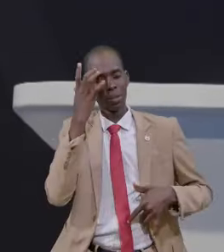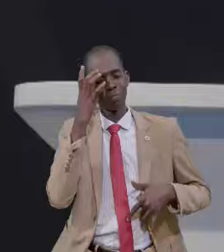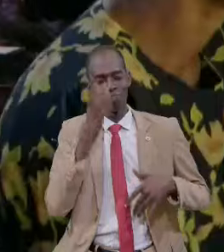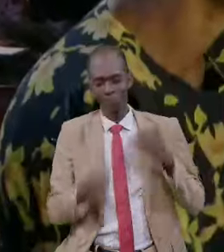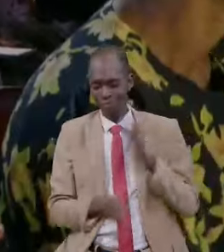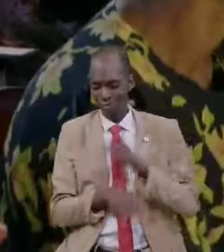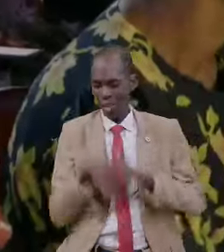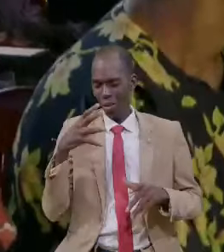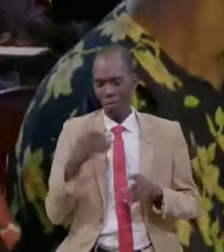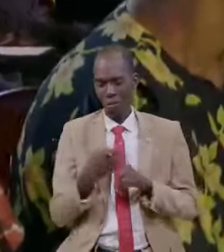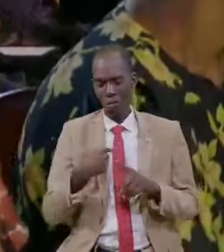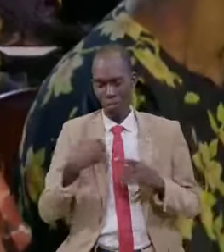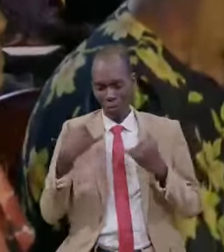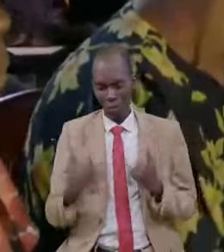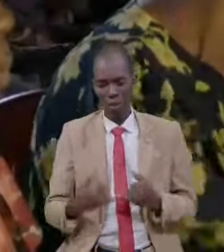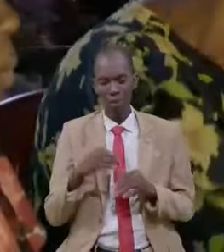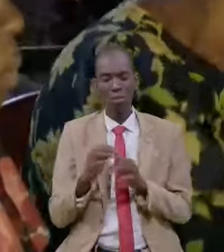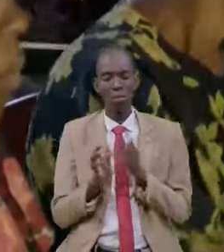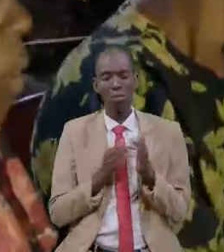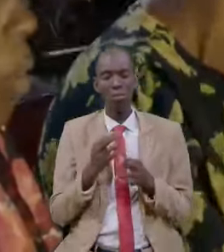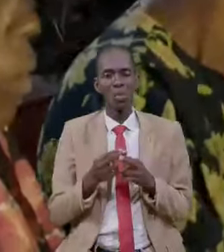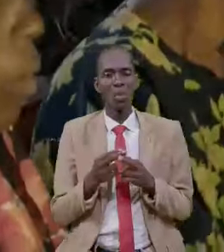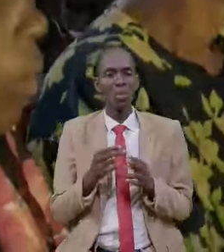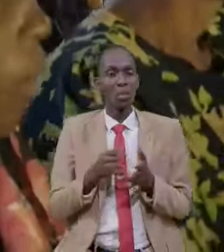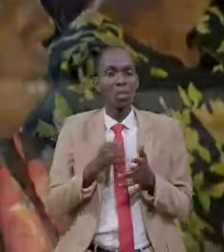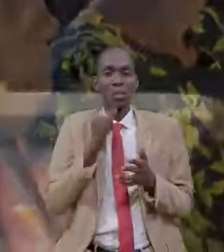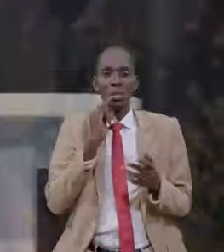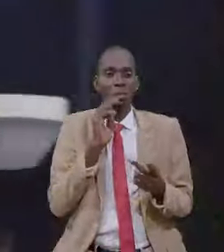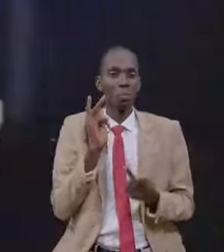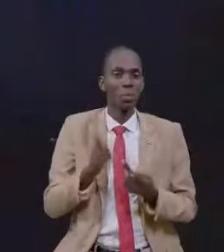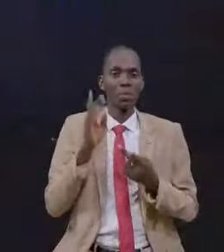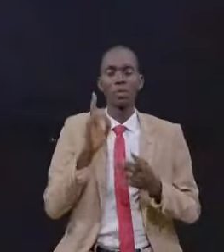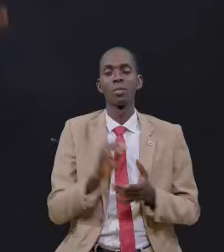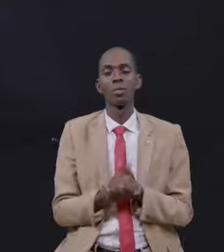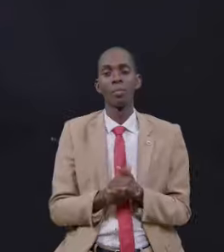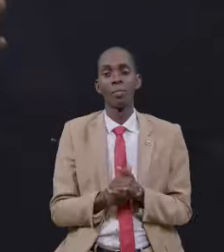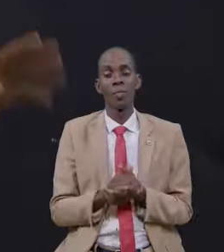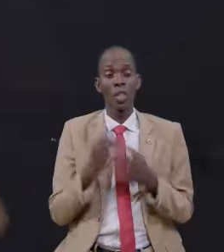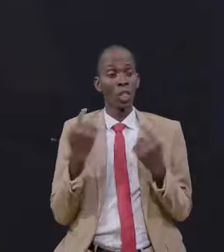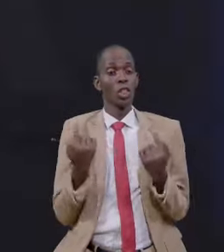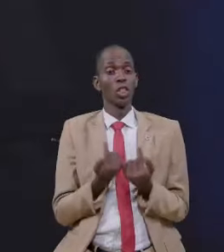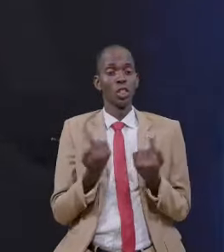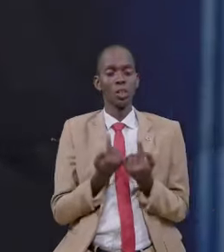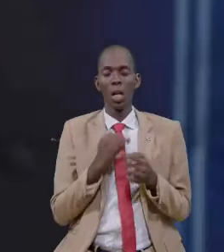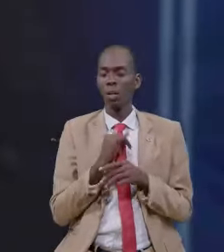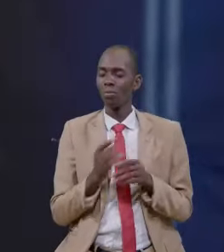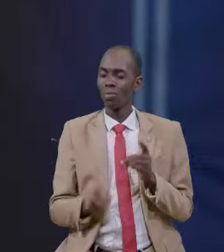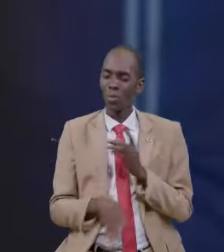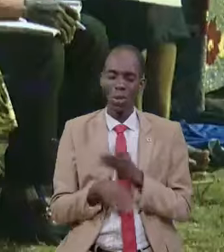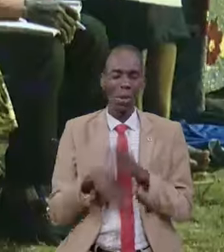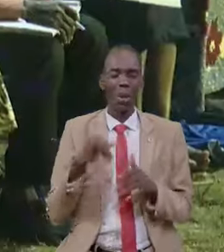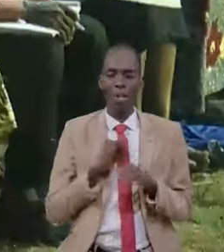here. Done. Sin, get out. I don't want you anymore.